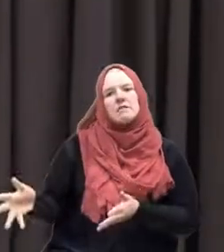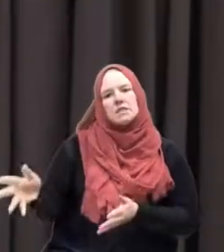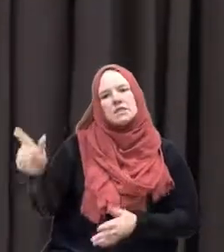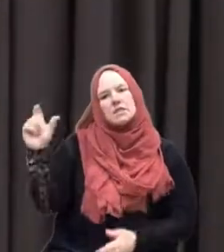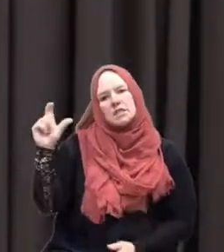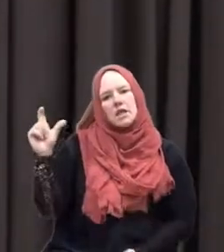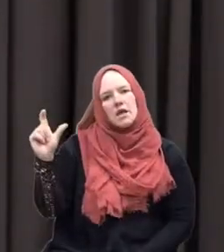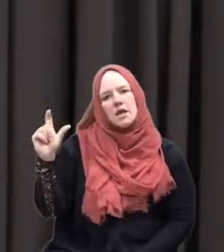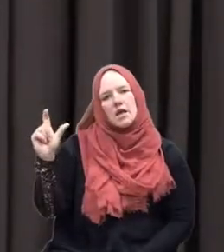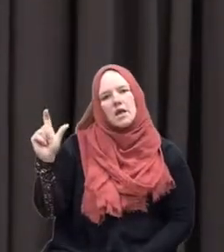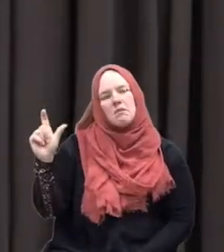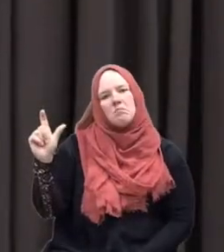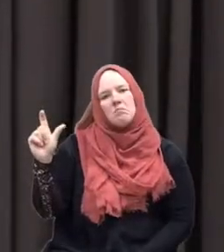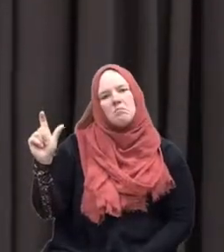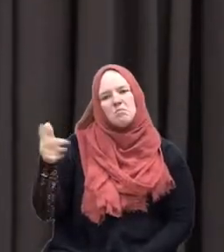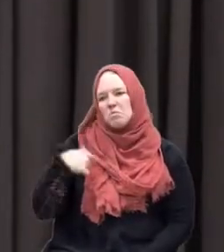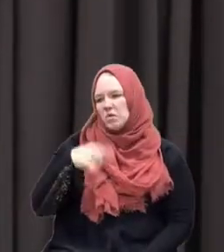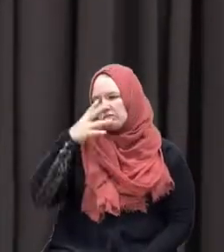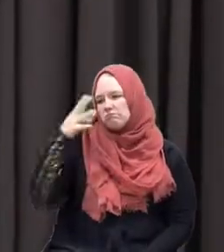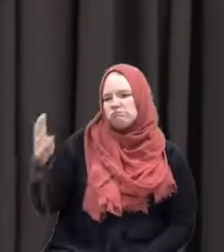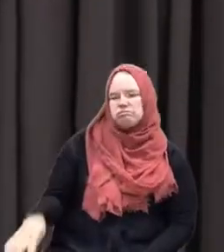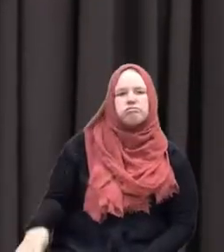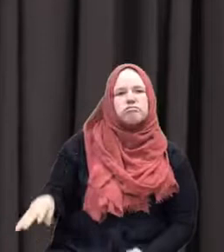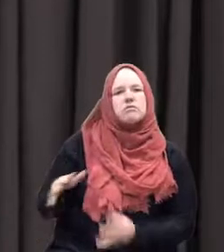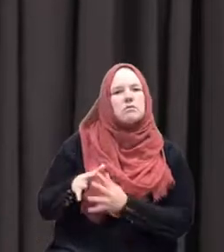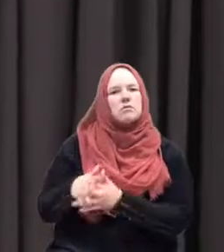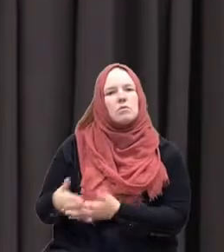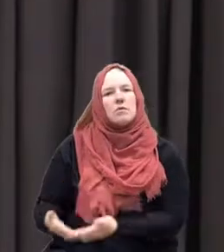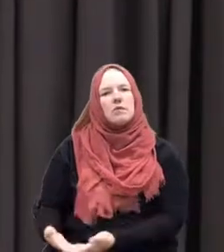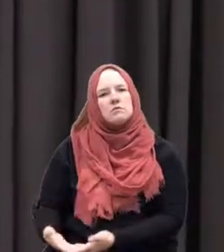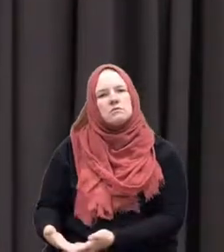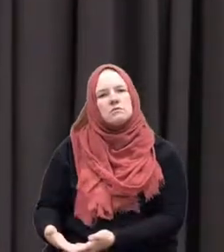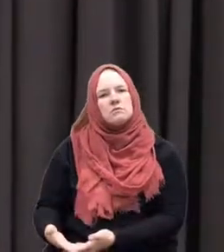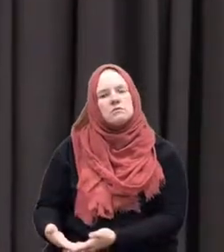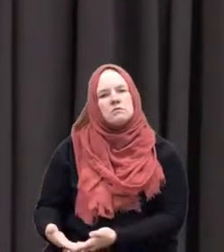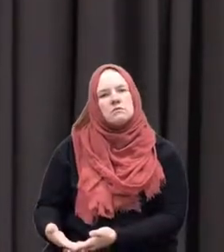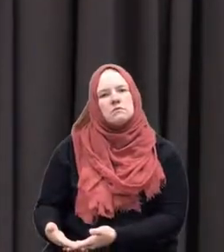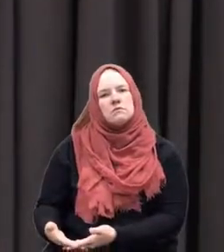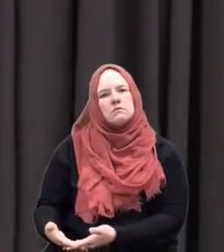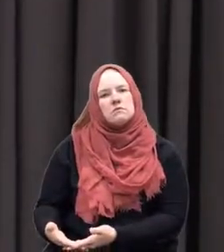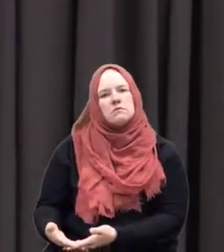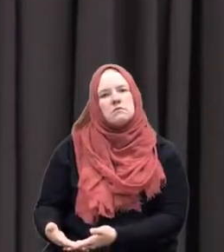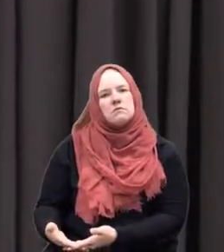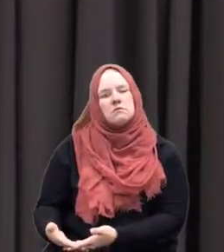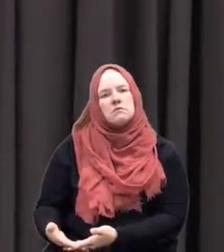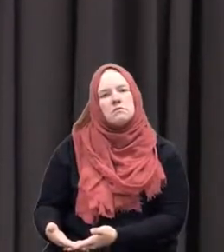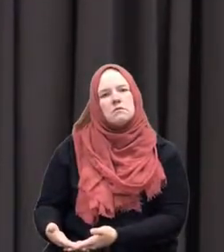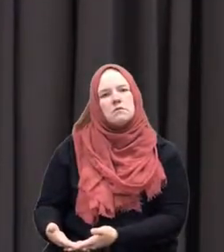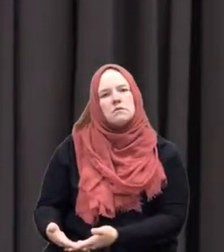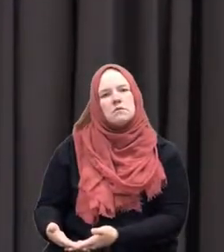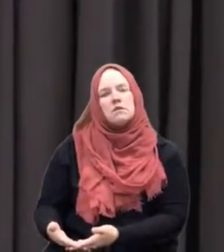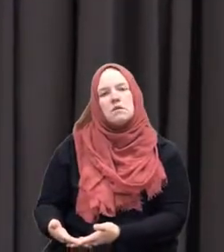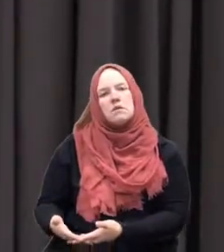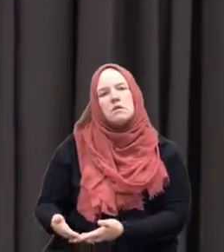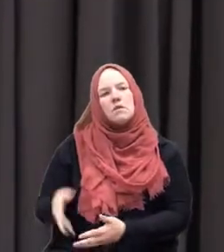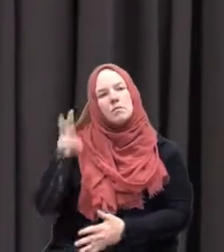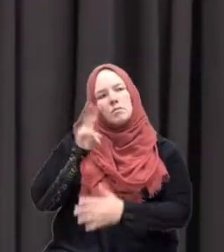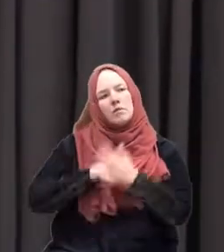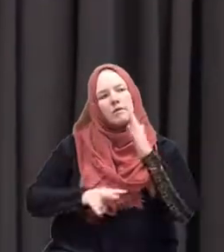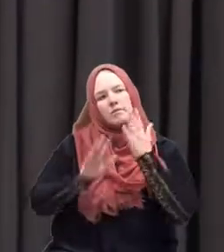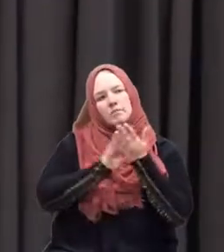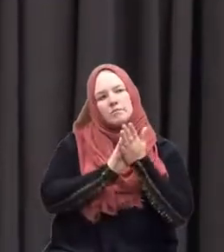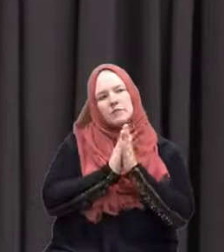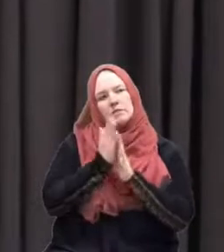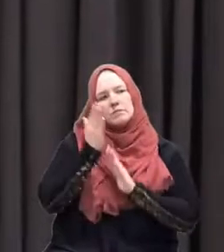left Islam behind us. We have deserted the Quran. And the Prophet